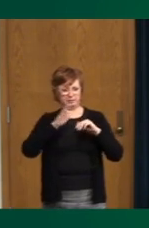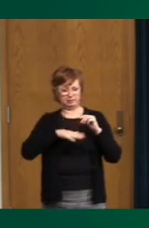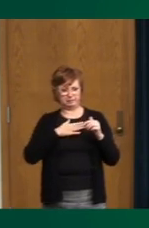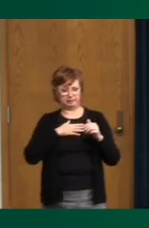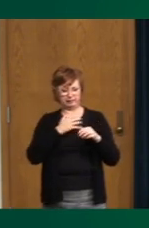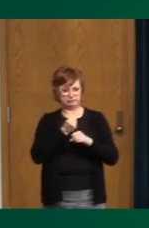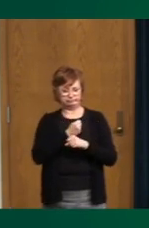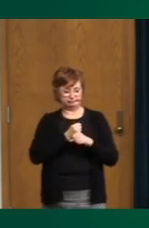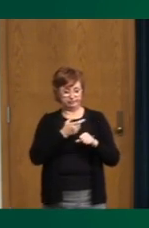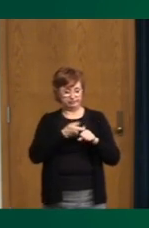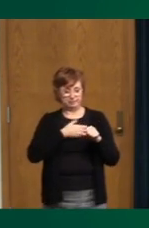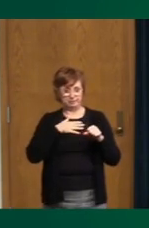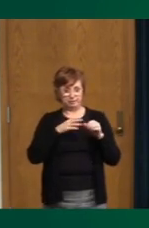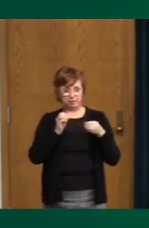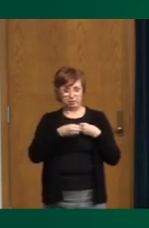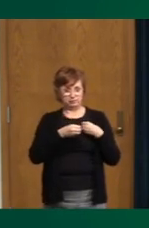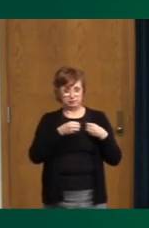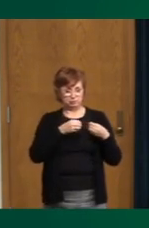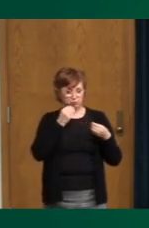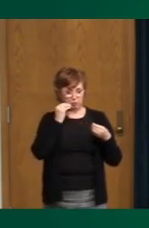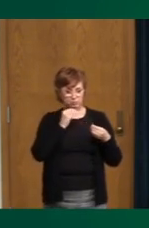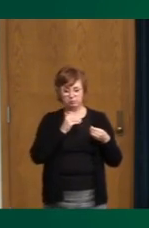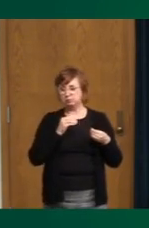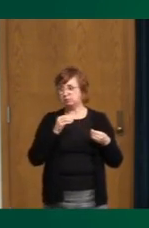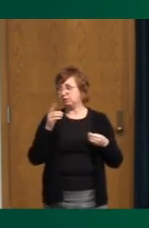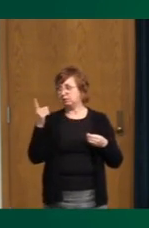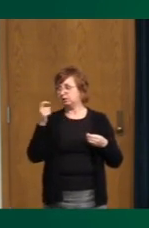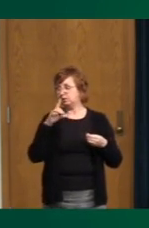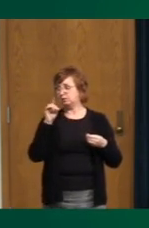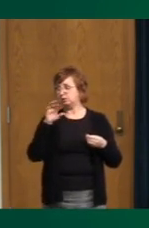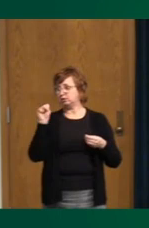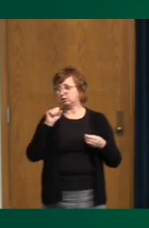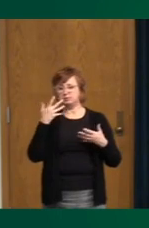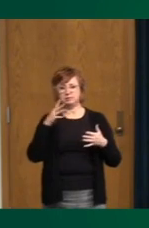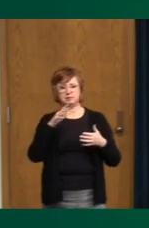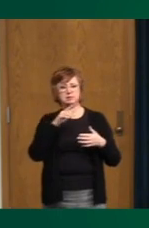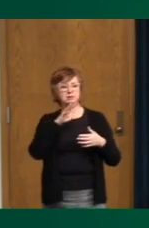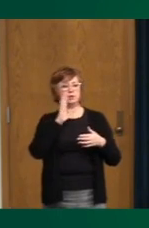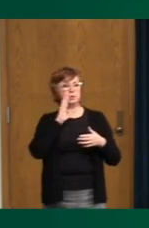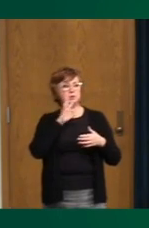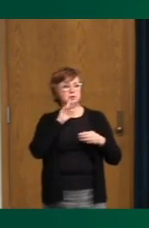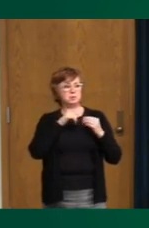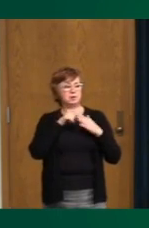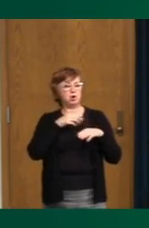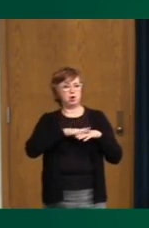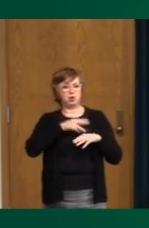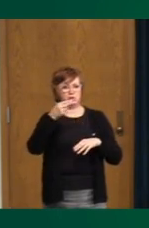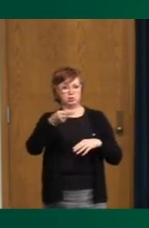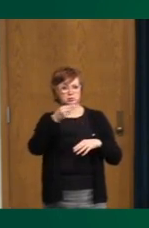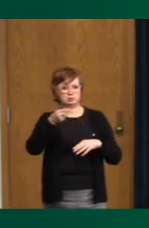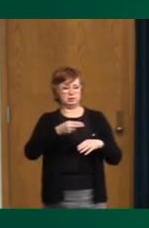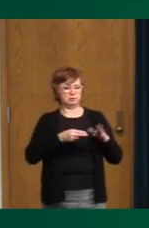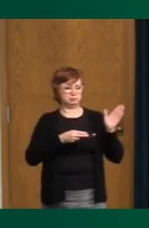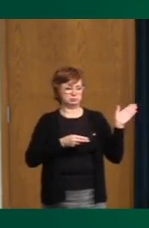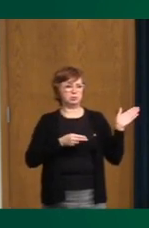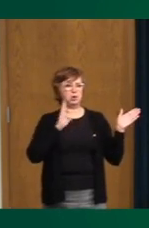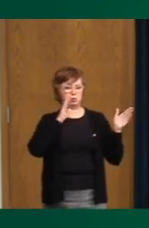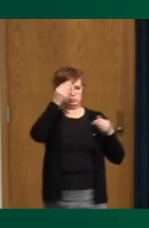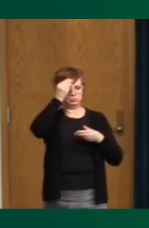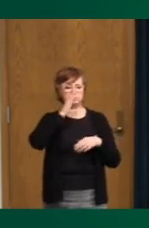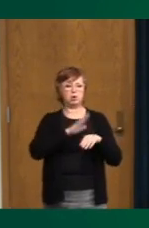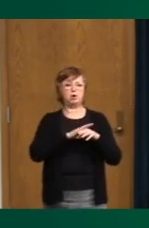seeing that modeling here in the near future? Dr. Shahab has spoken to that. That'll come on Thursday. Yeah, I'll be presenting